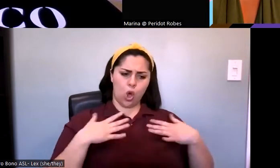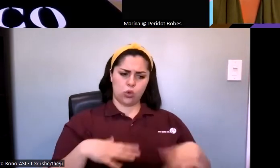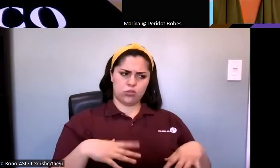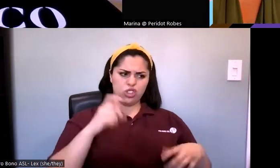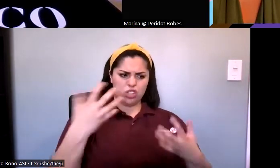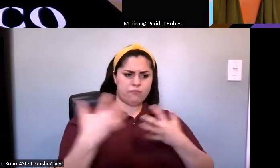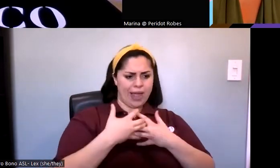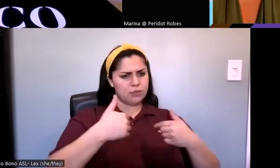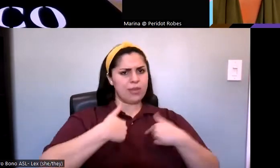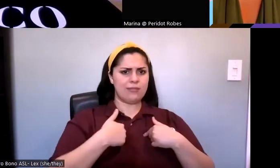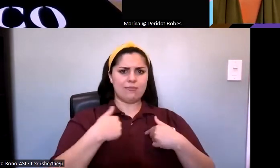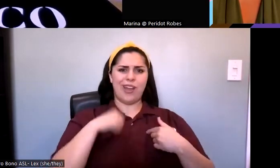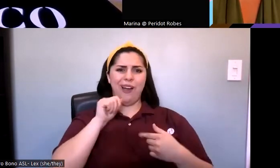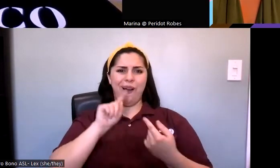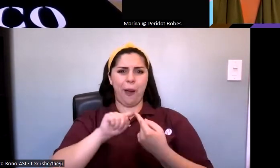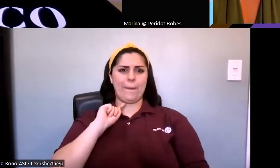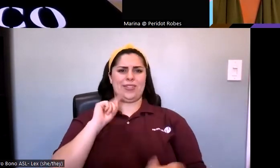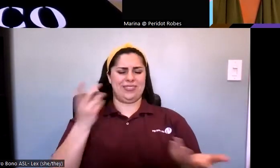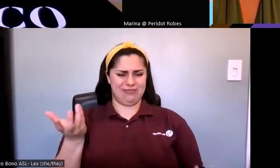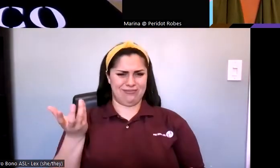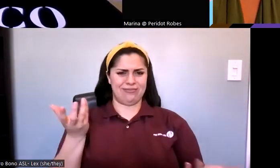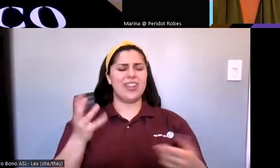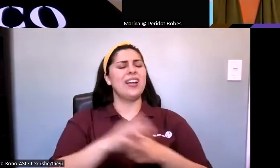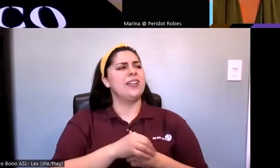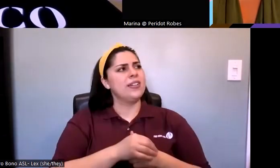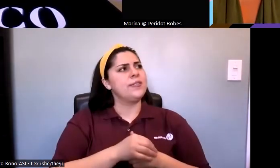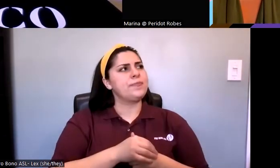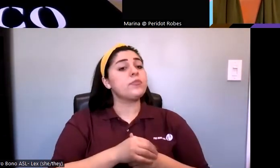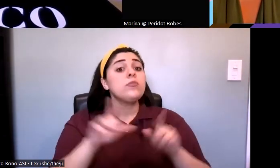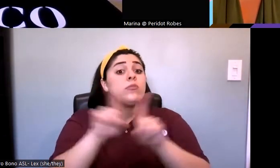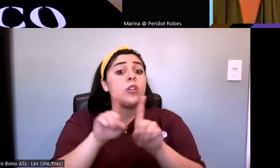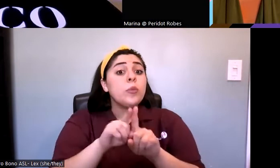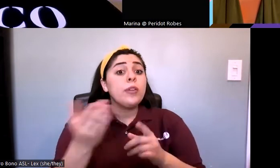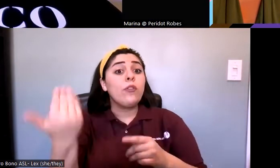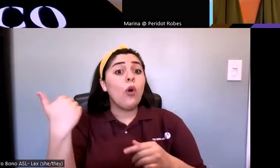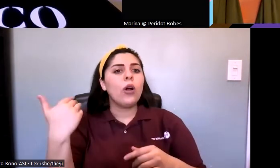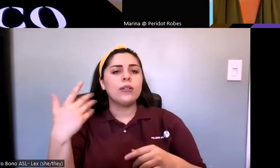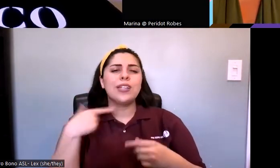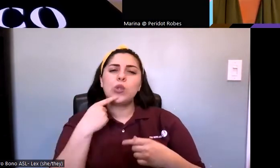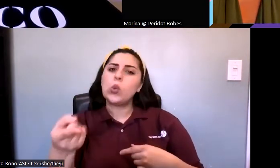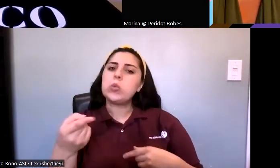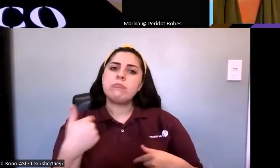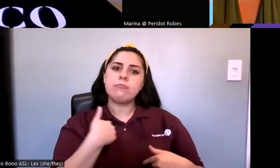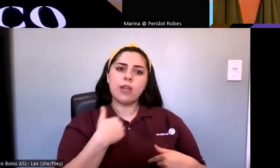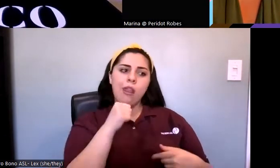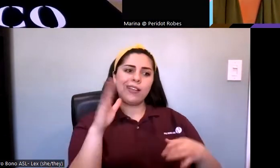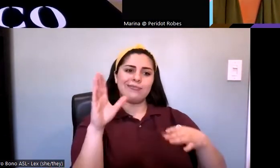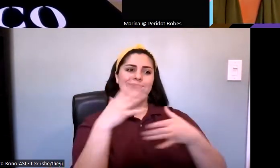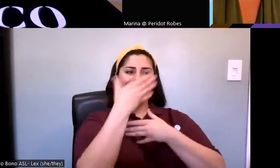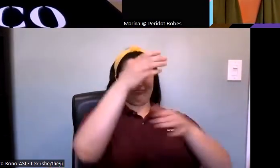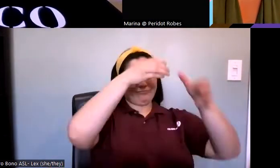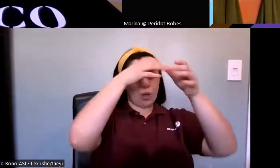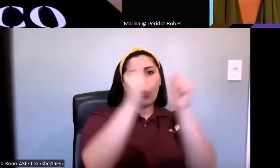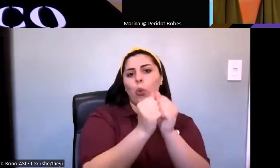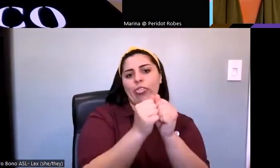What sense does that make? And I also feel, because like I said earlier, I'm not a fashion person. If I was going to invest